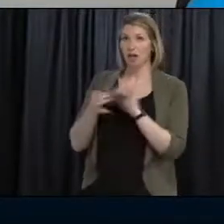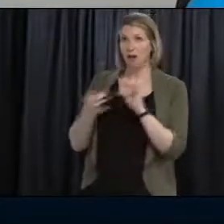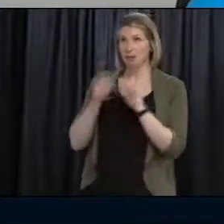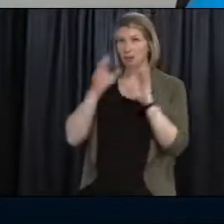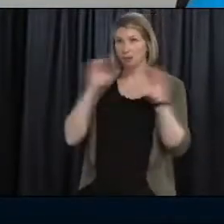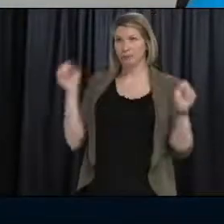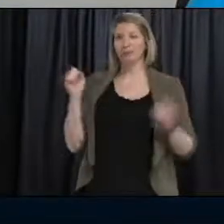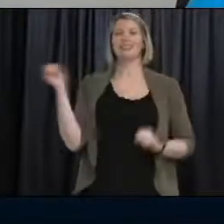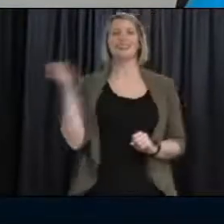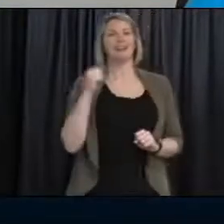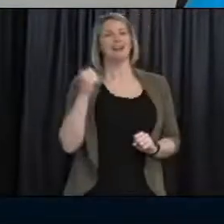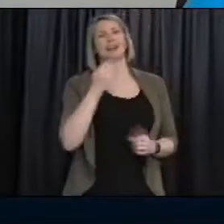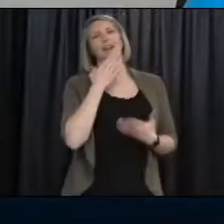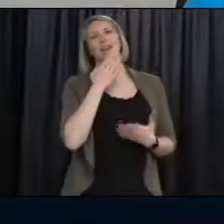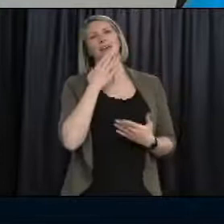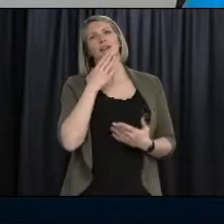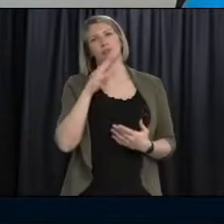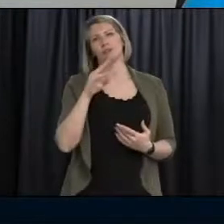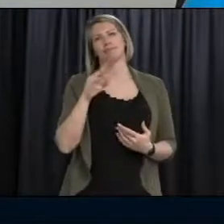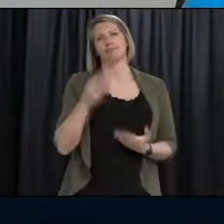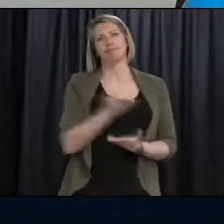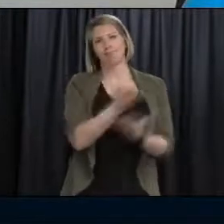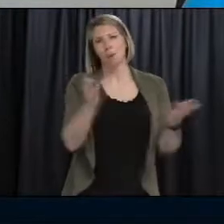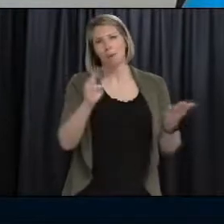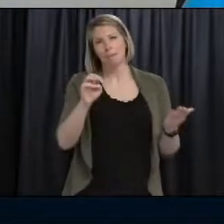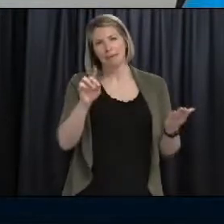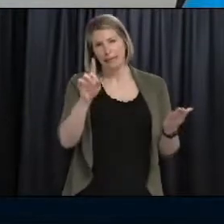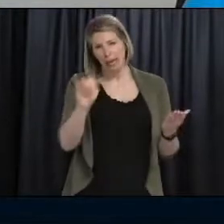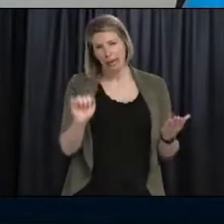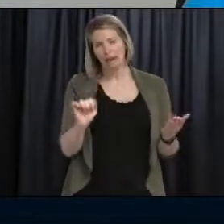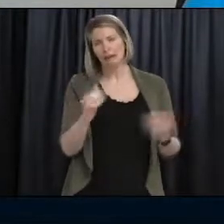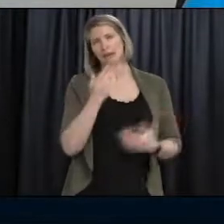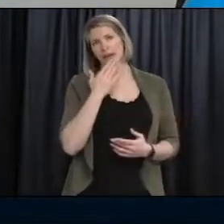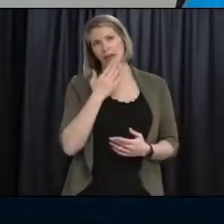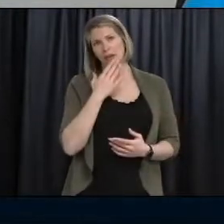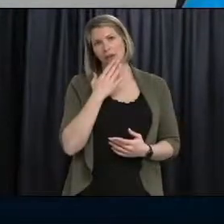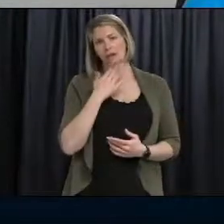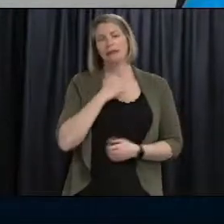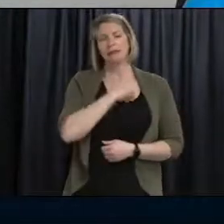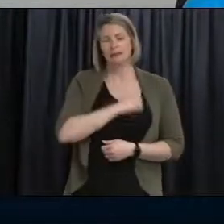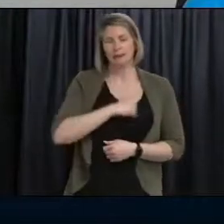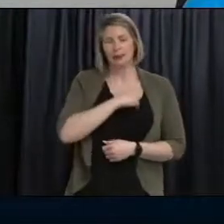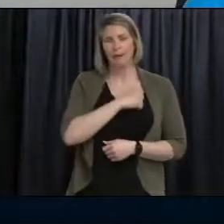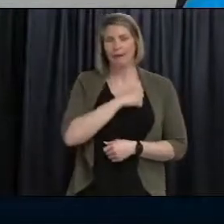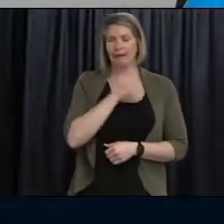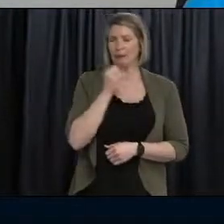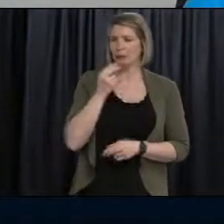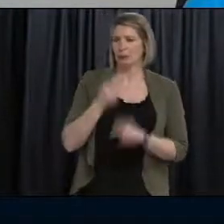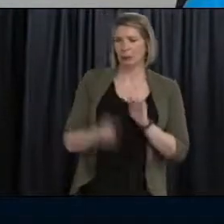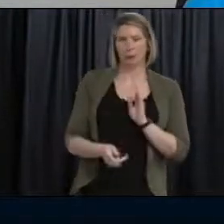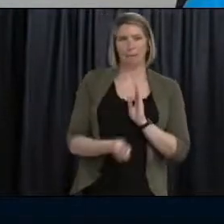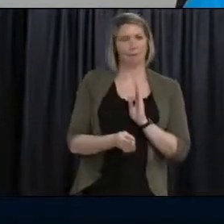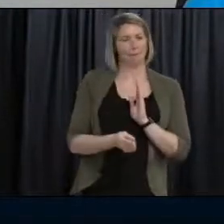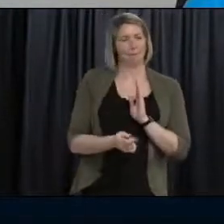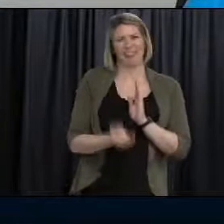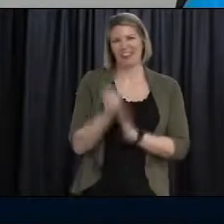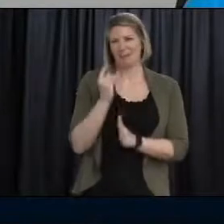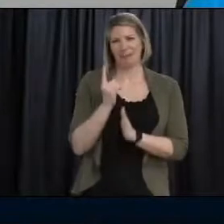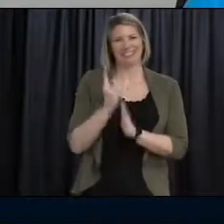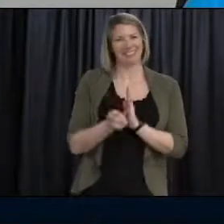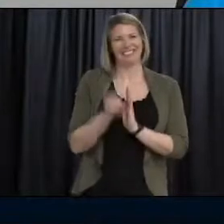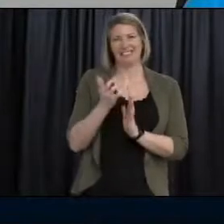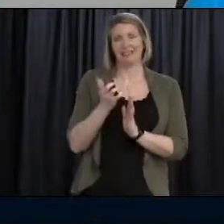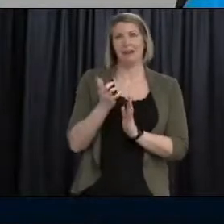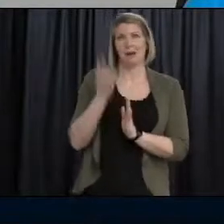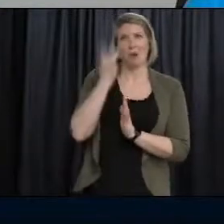and especially thank you to the media. I know some of you up against deadlines, so thanks for understanding that we kept this to 3 questions. We wanted to make sure you